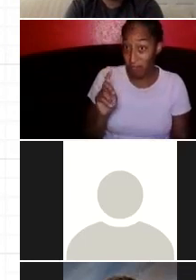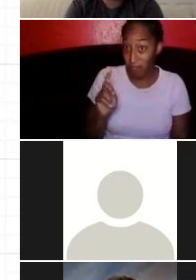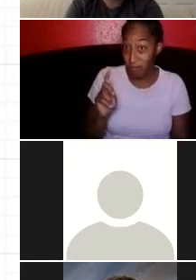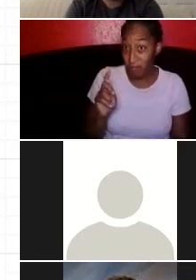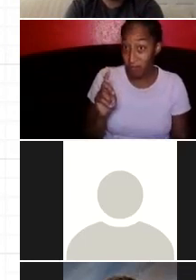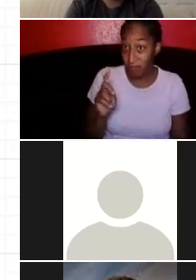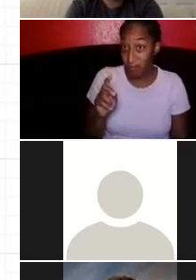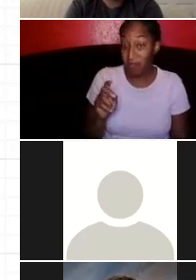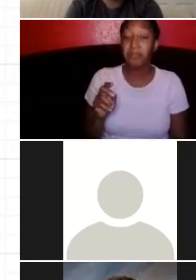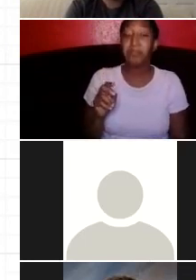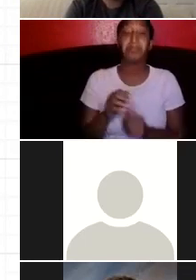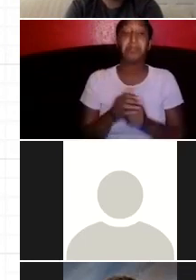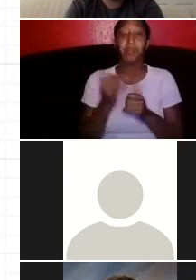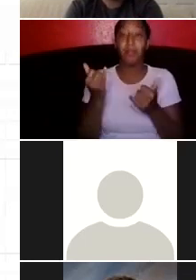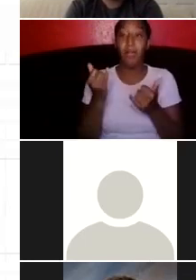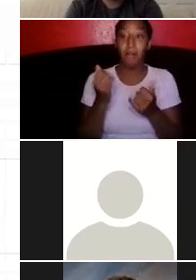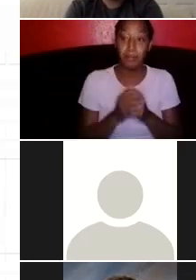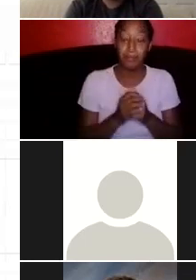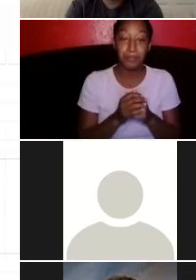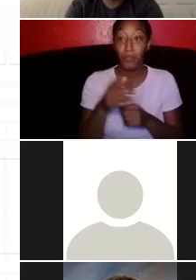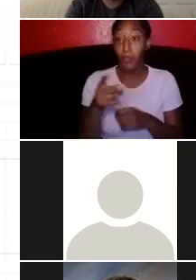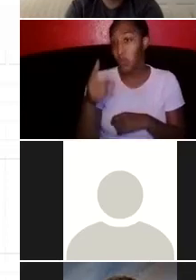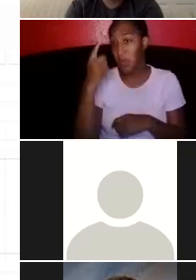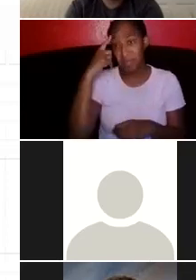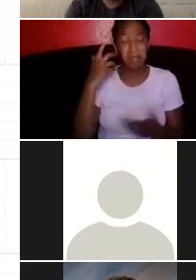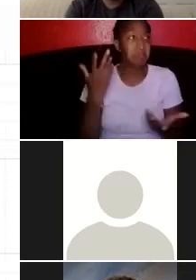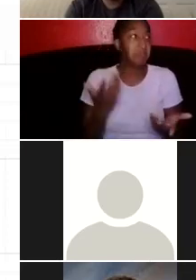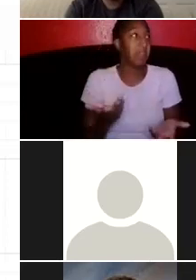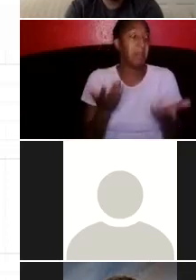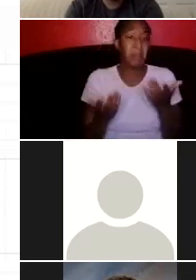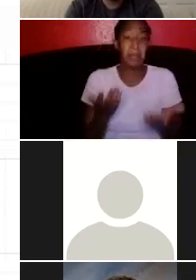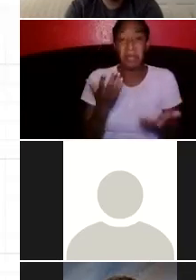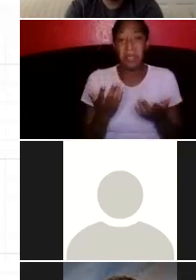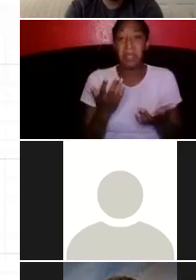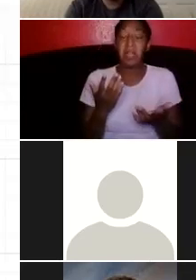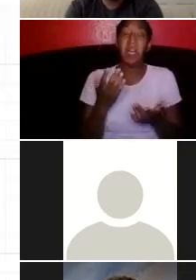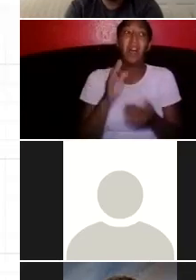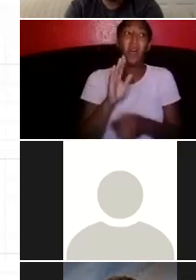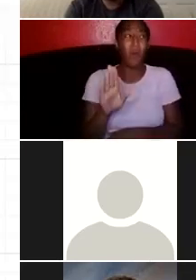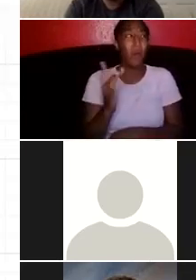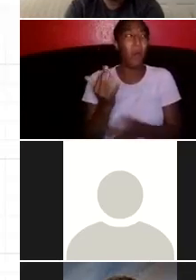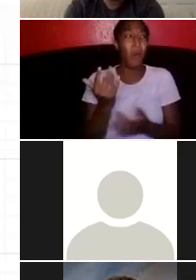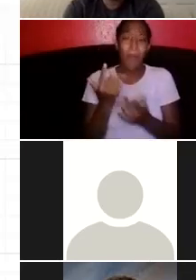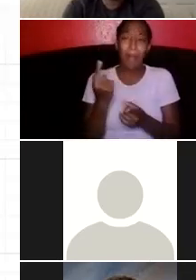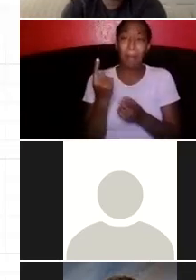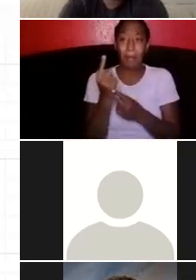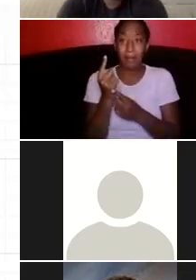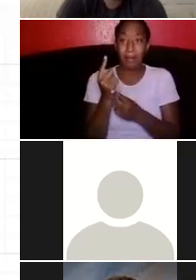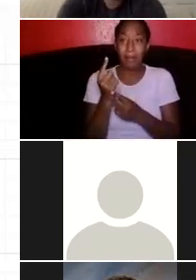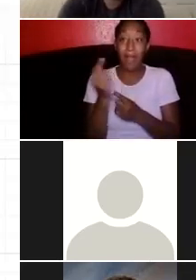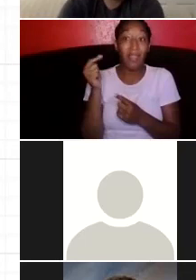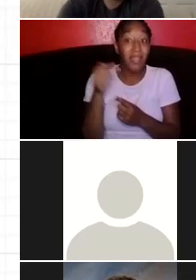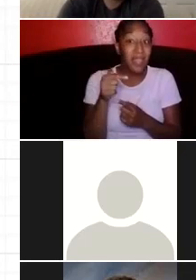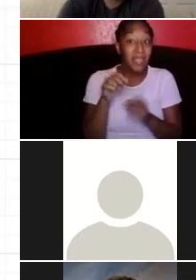Now, you might be thinking, well, hey, wait a minute. If this equation